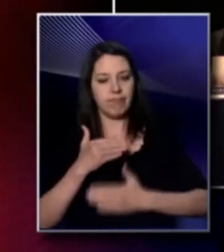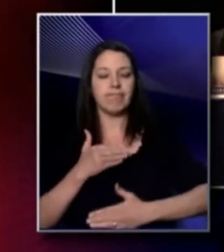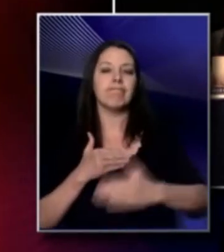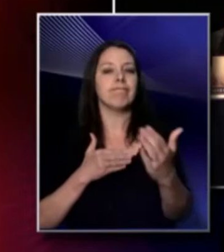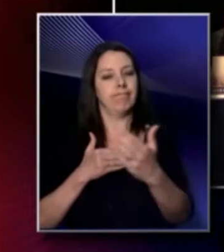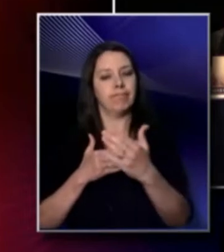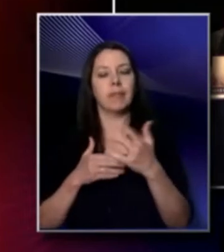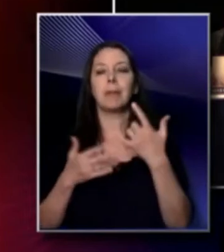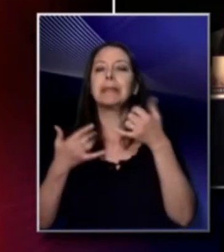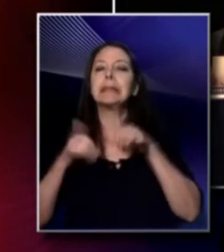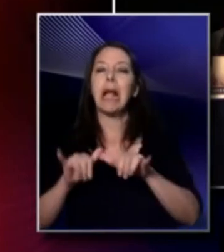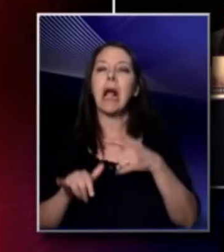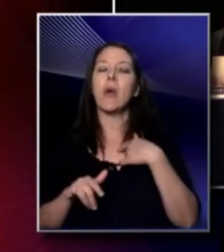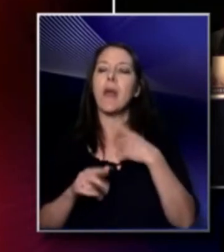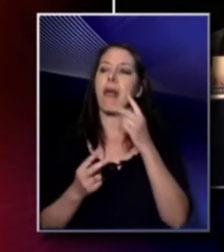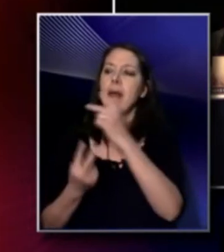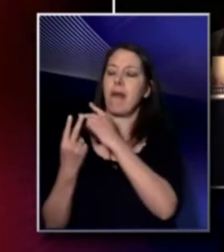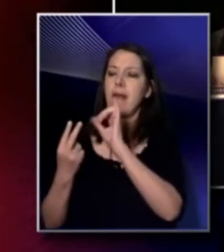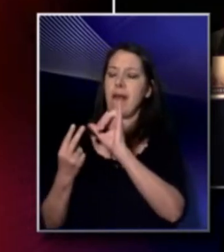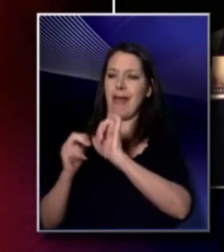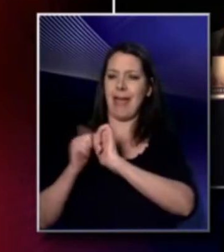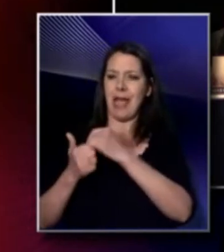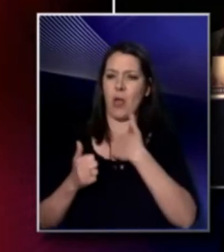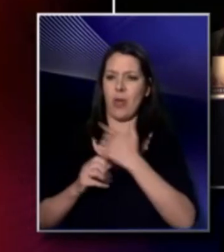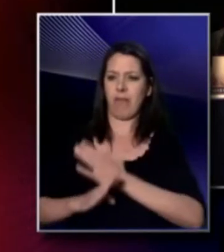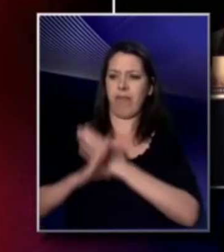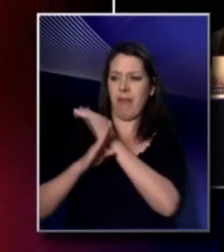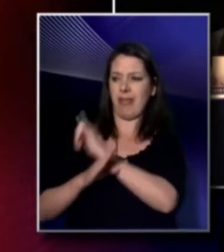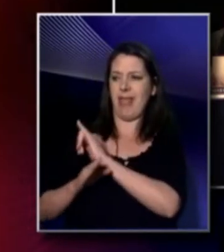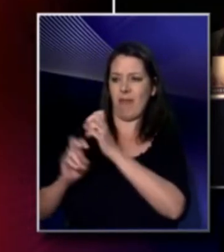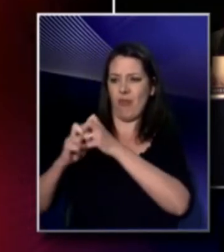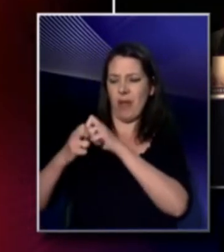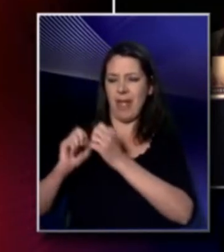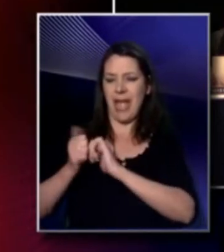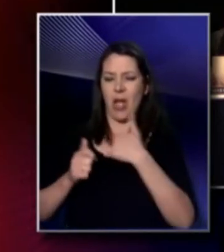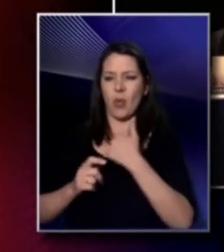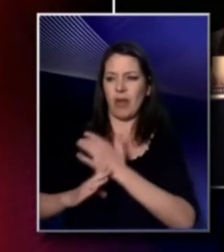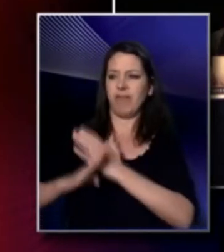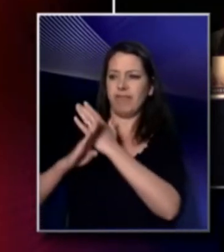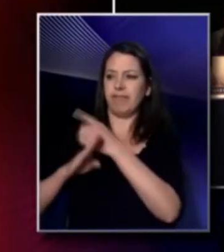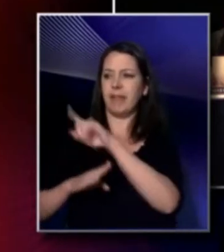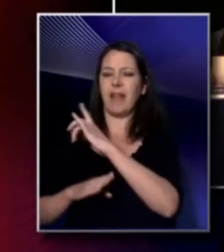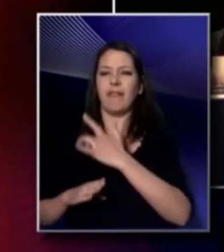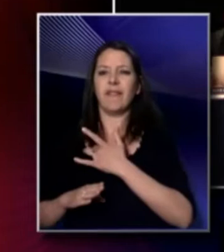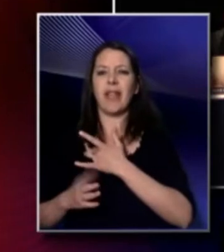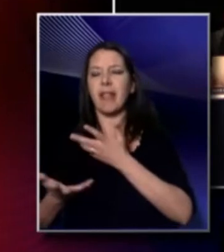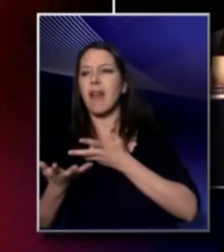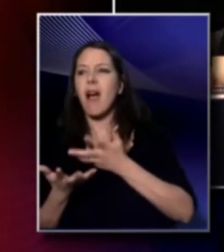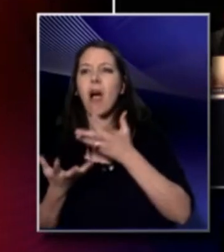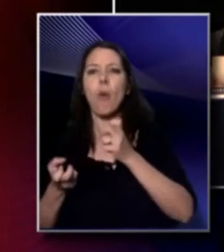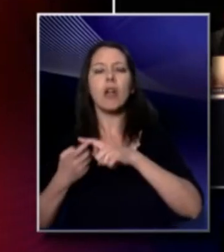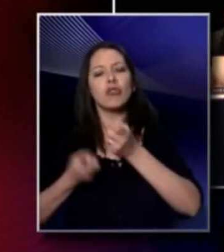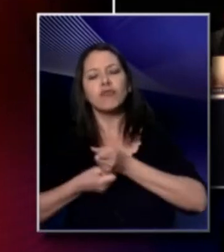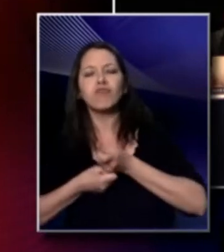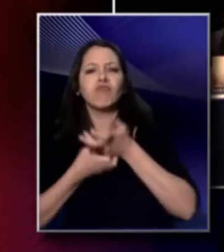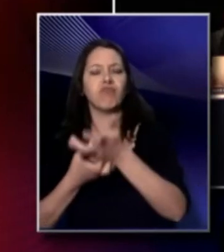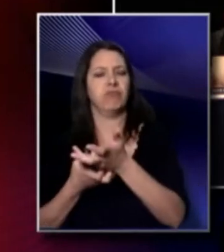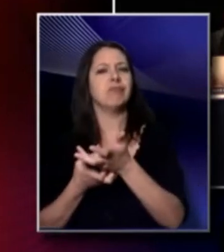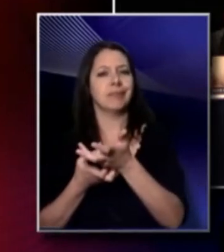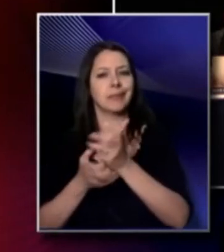what we need to do to prevent it, or to give people a feeling, not a feeling, an actual ability to